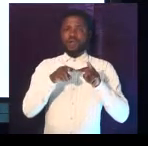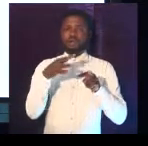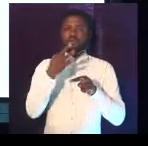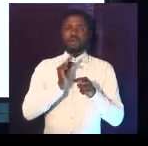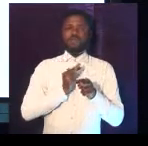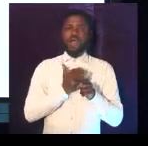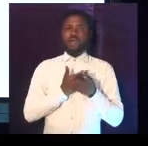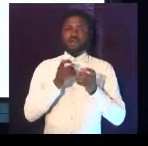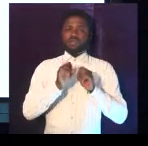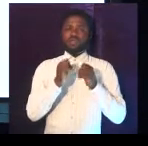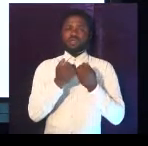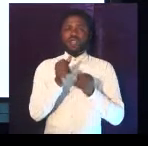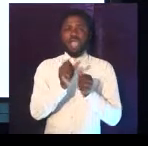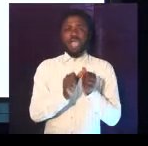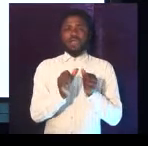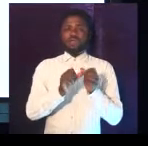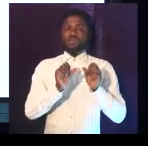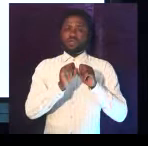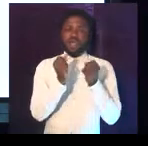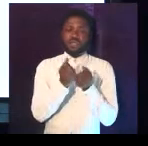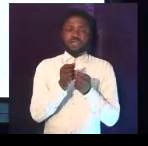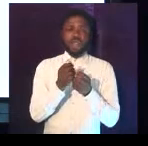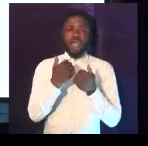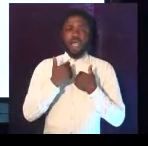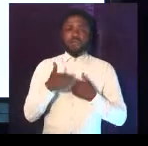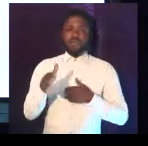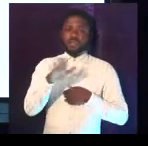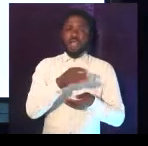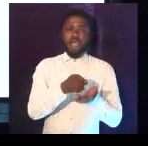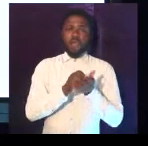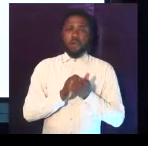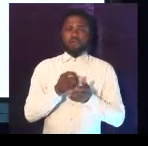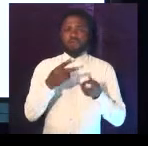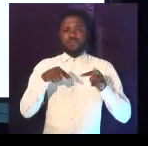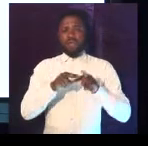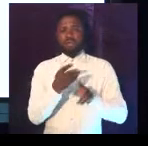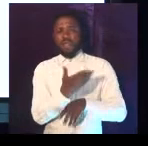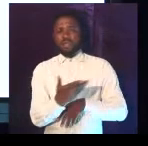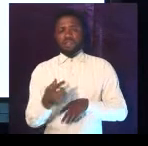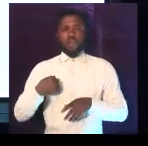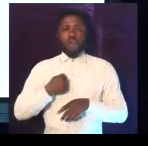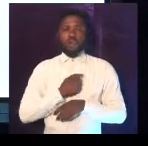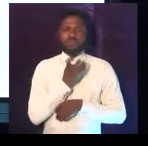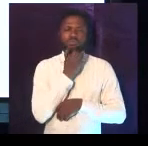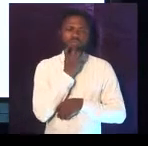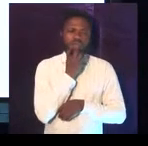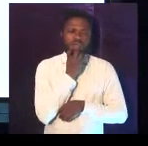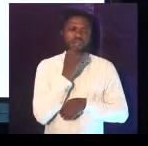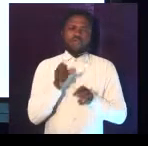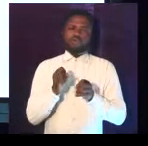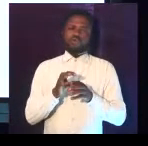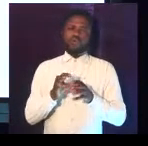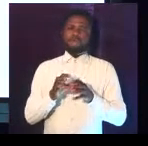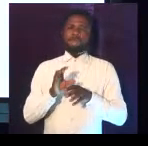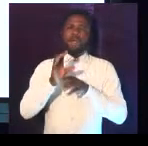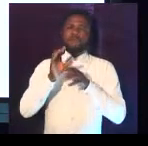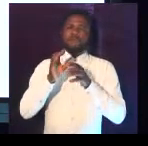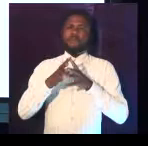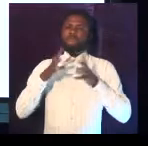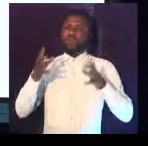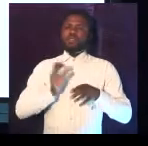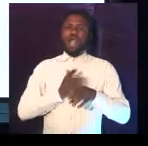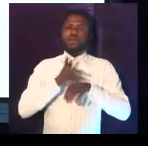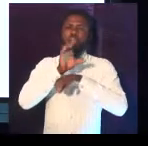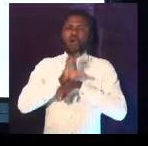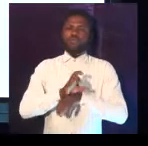respect the values of our society. Every society has their own value. We have things we cherish so much, our customs,